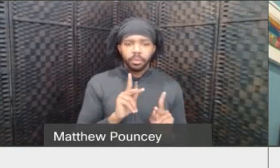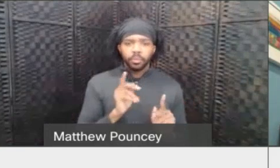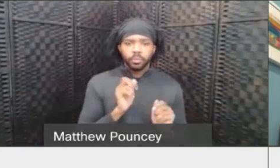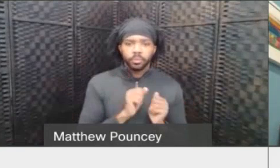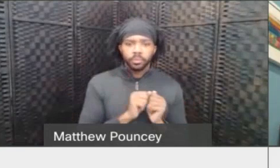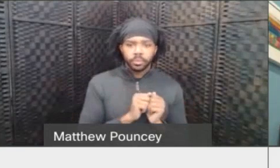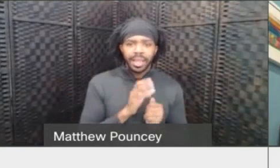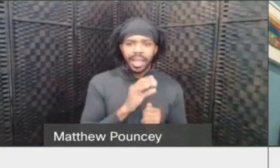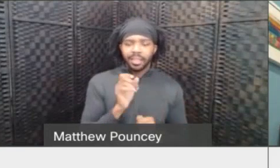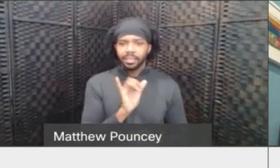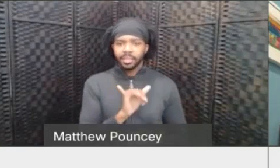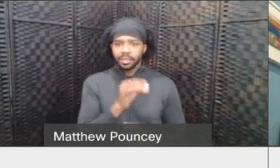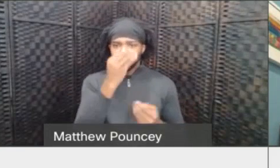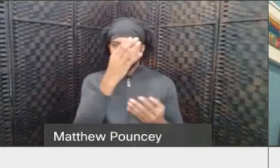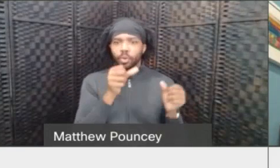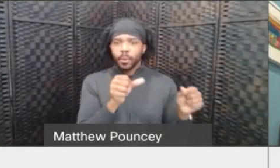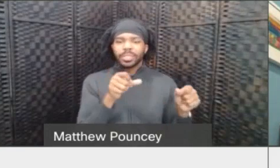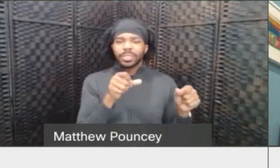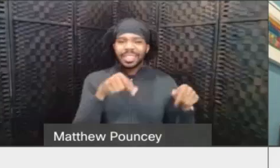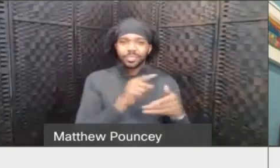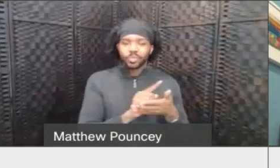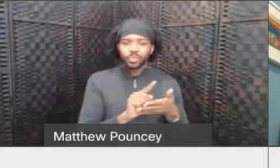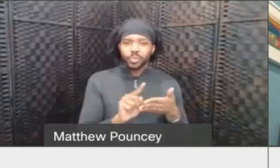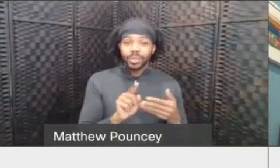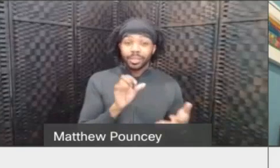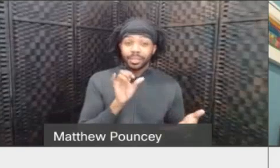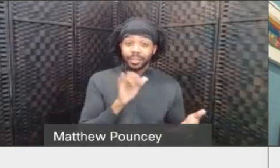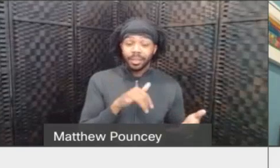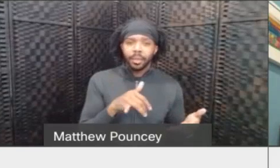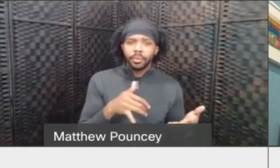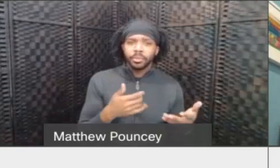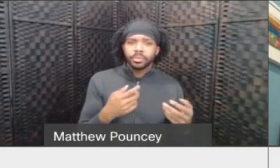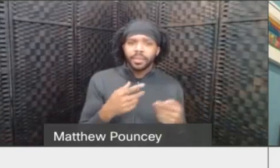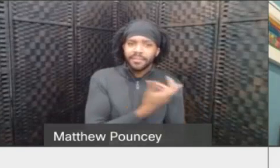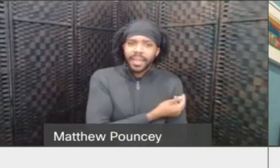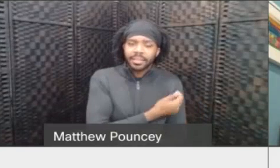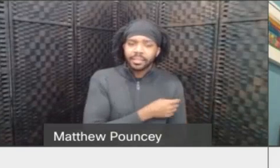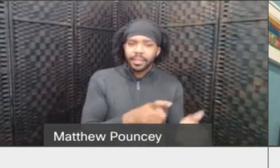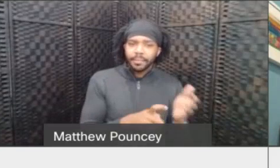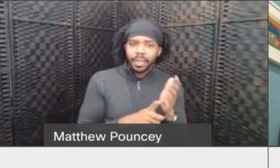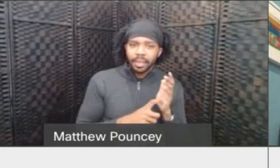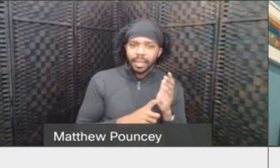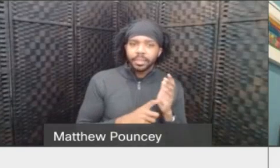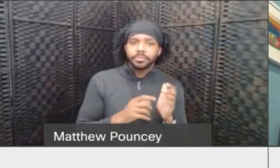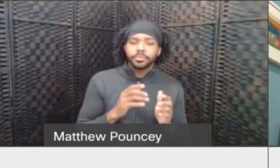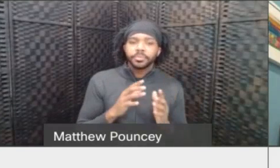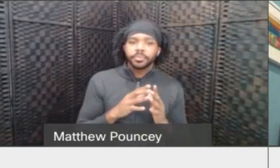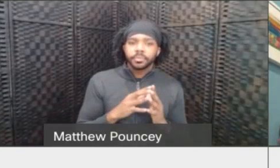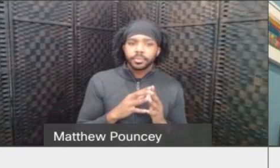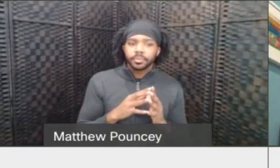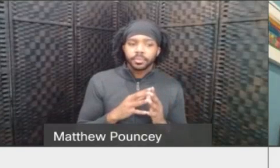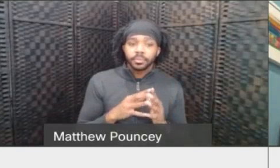And this was posted this week. And that was a vaccine mandate. So it included a